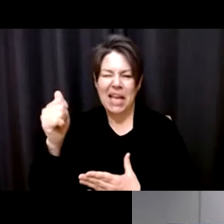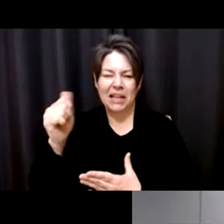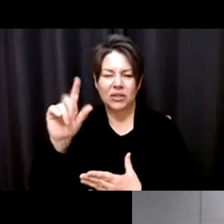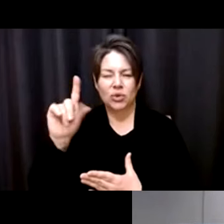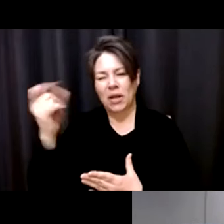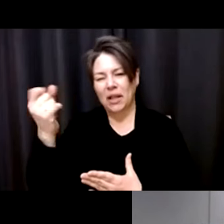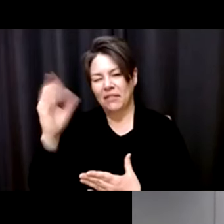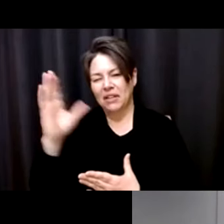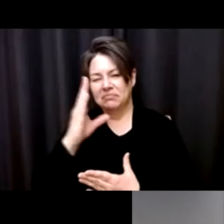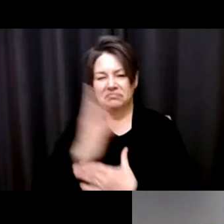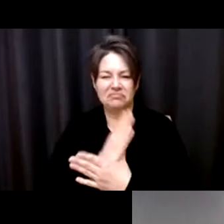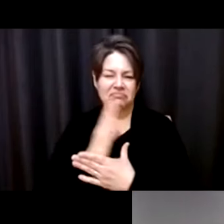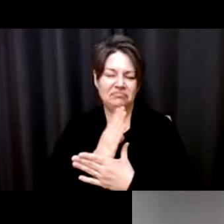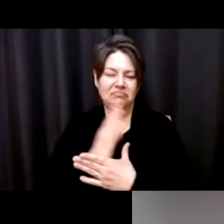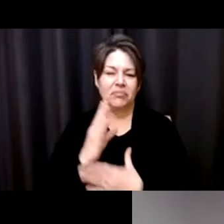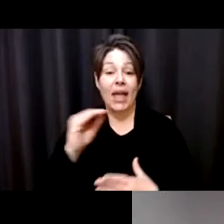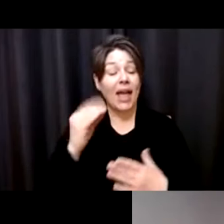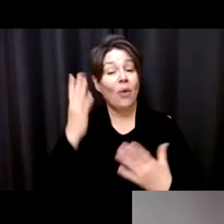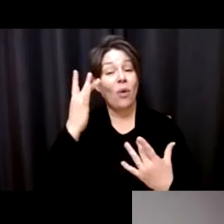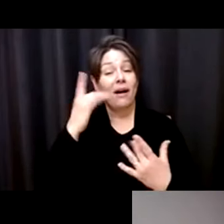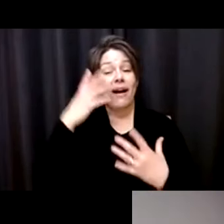actually came through spending so much time in my garden.